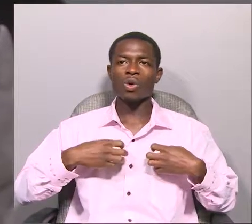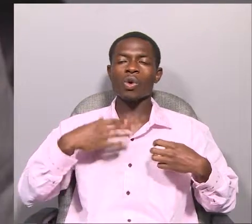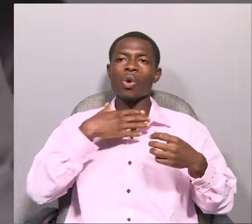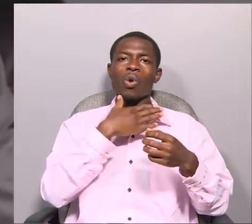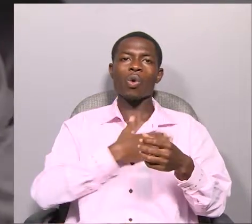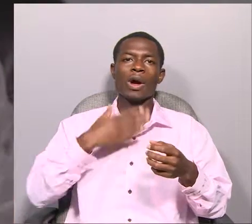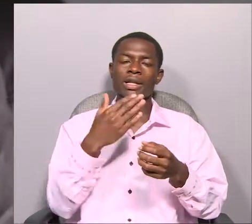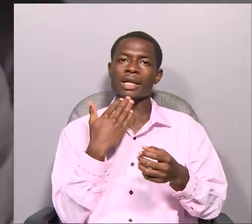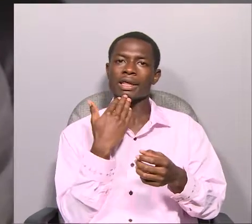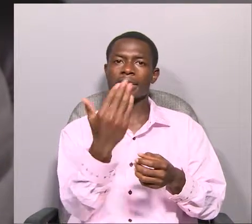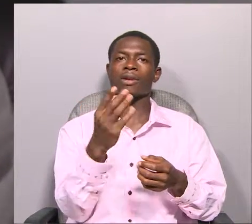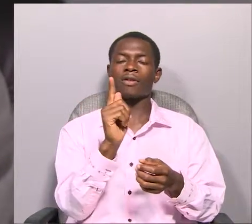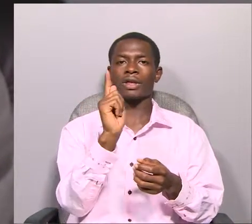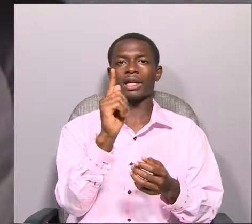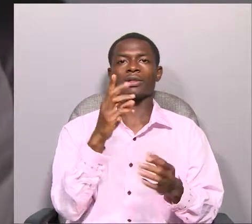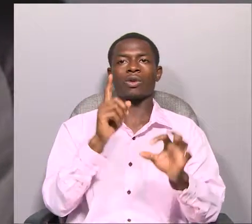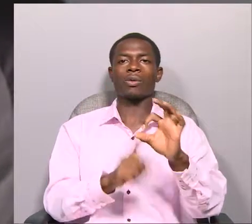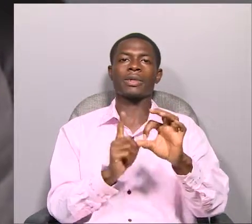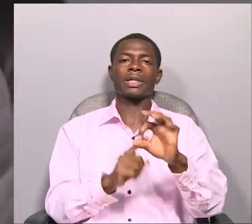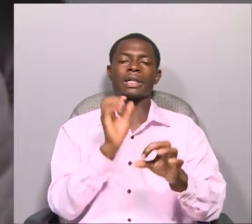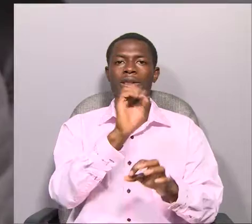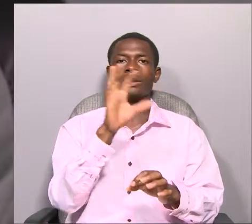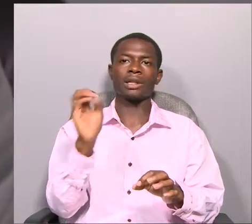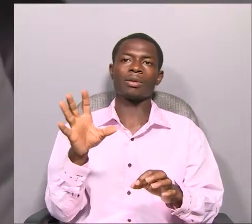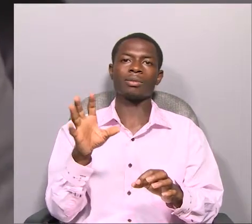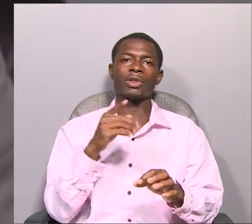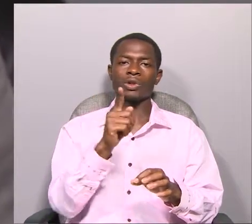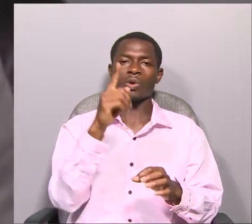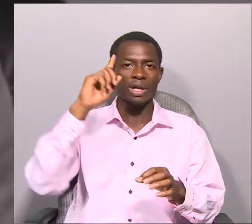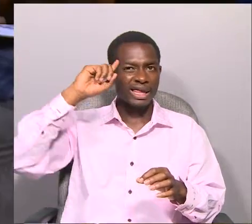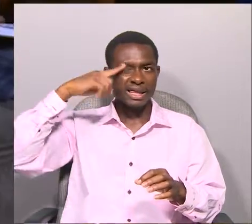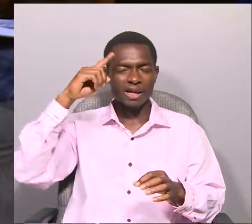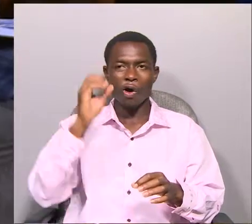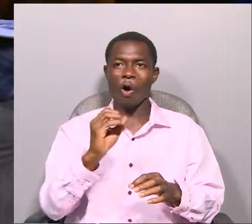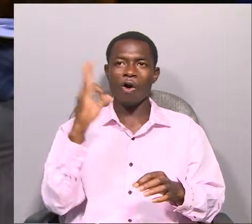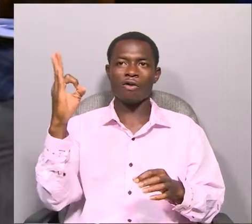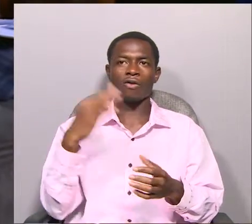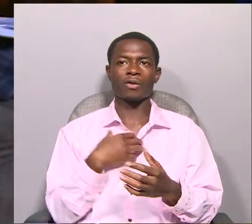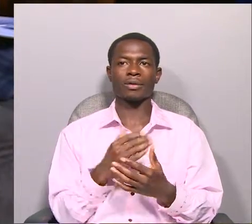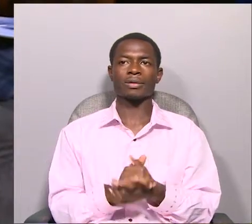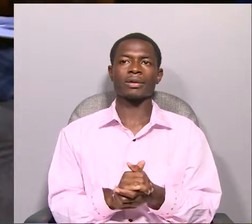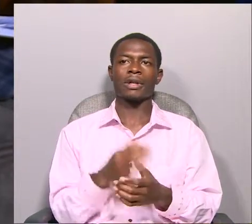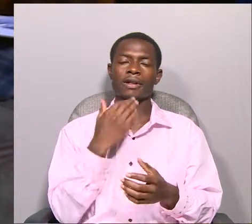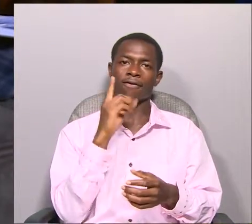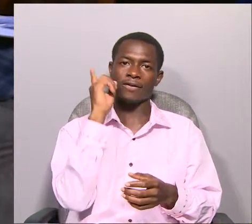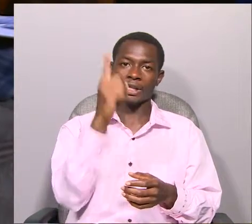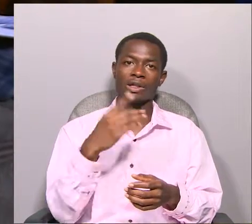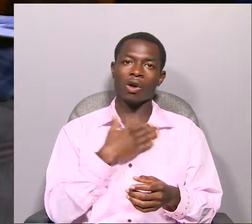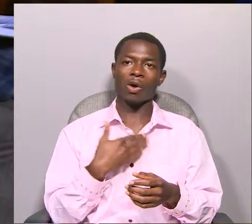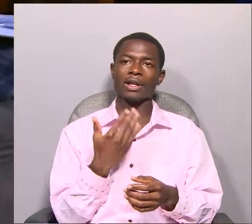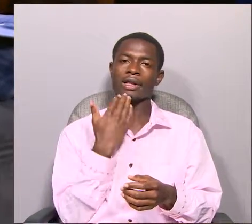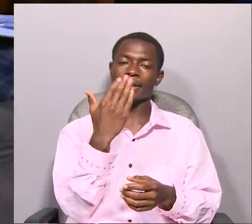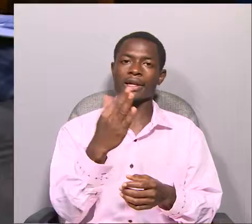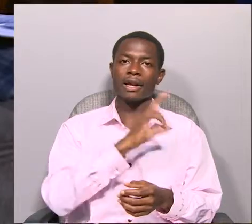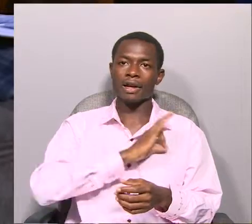included. And I want to thank you for that question, because those are some of the things we may not think of. First and foremost, sir, I would like to thank